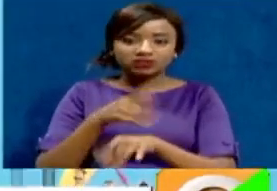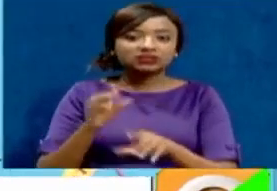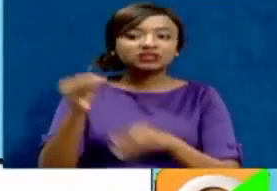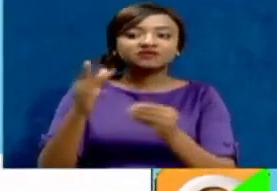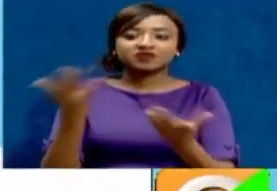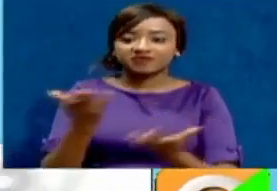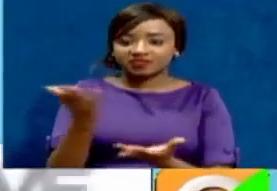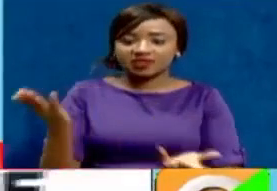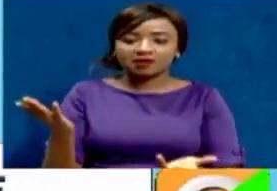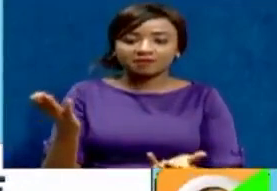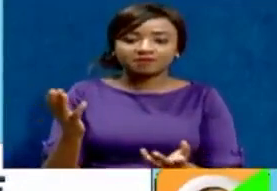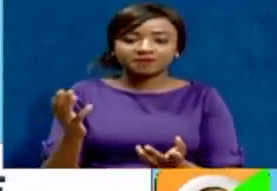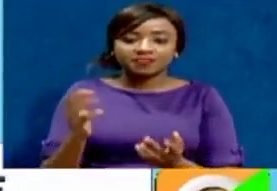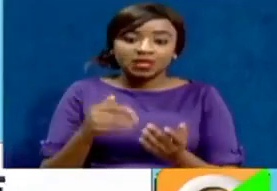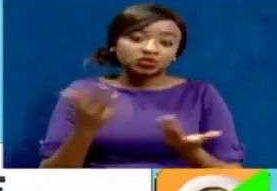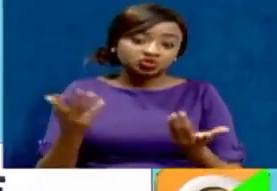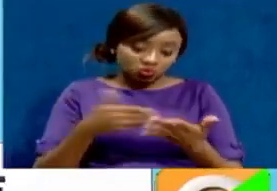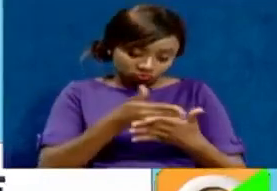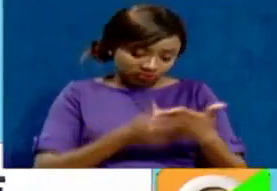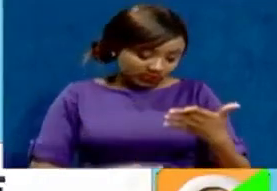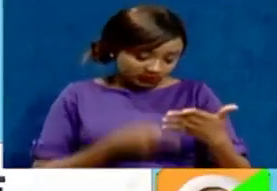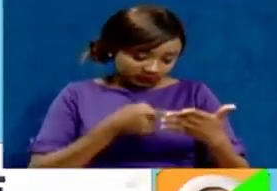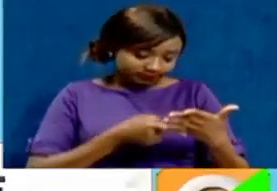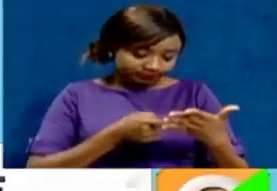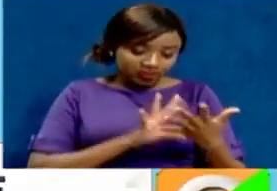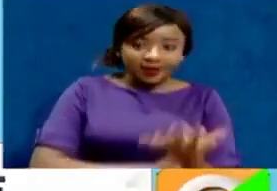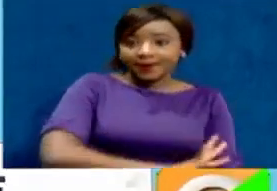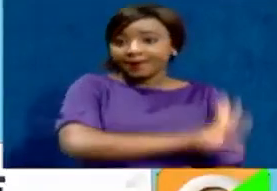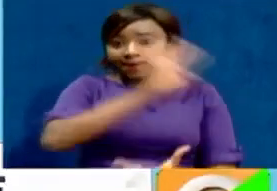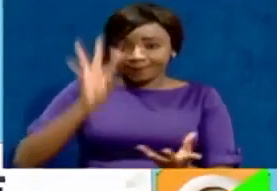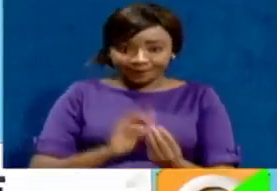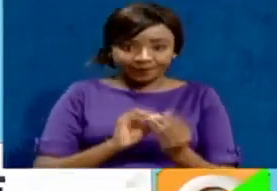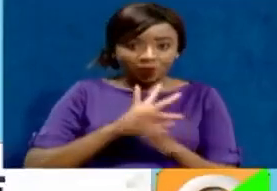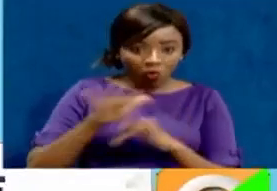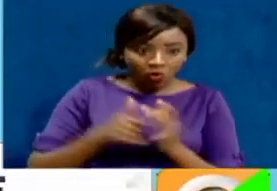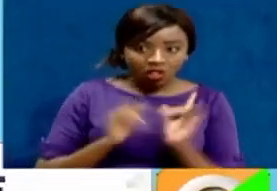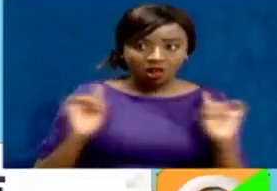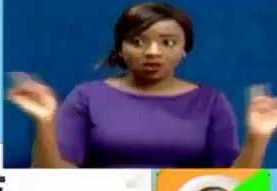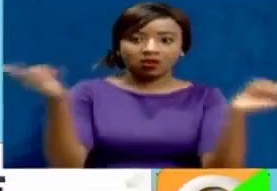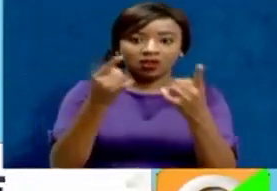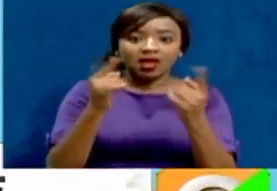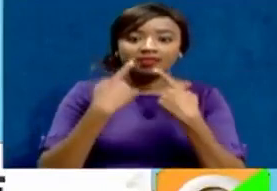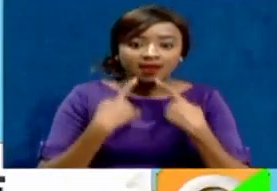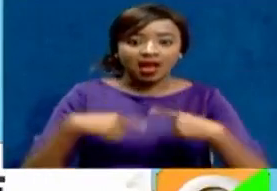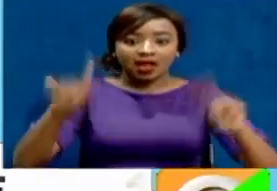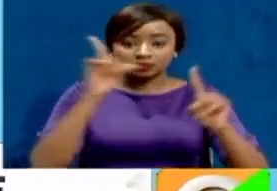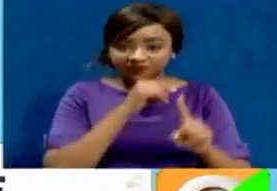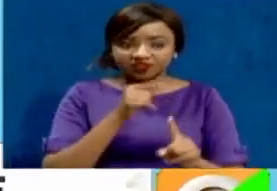center. So the results that we tabulate and we announce here are